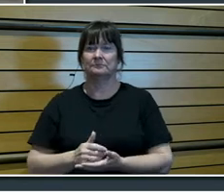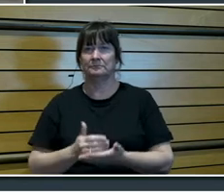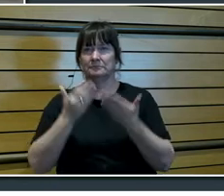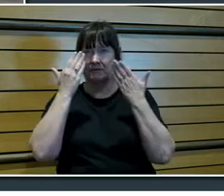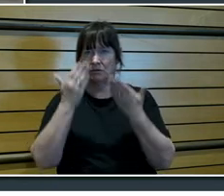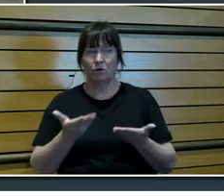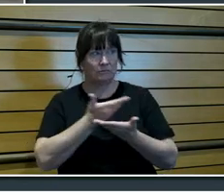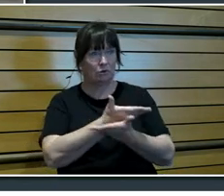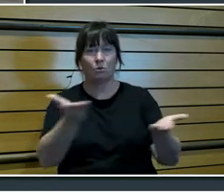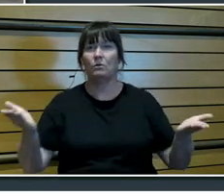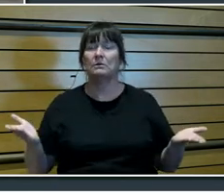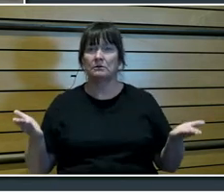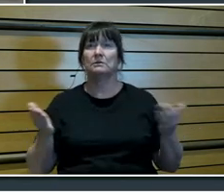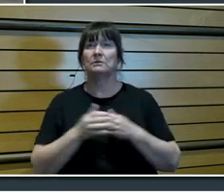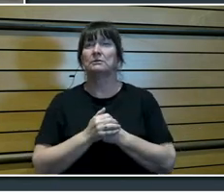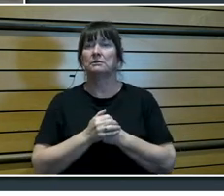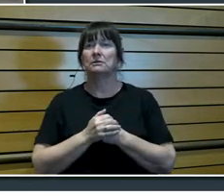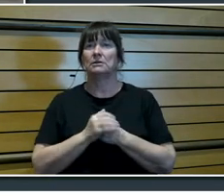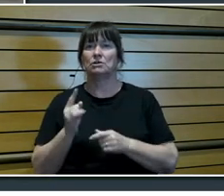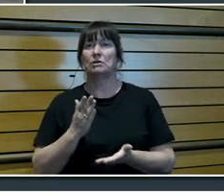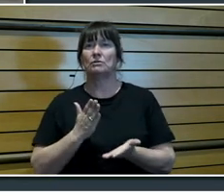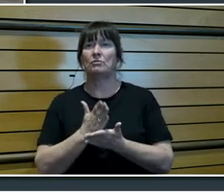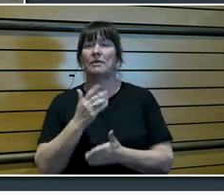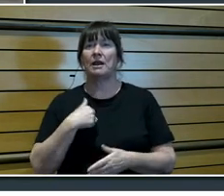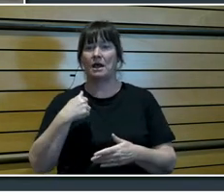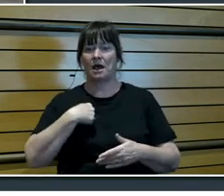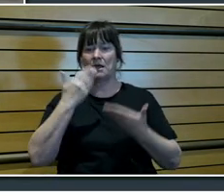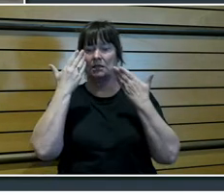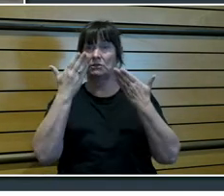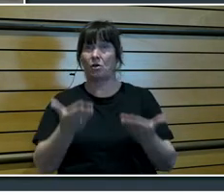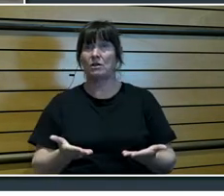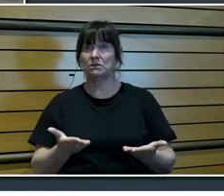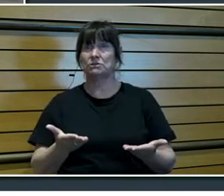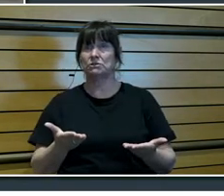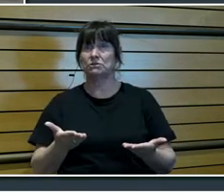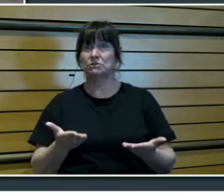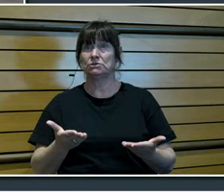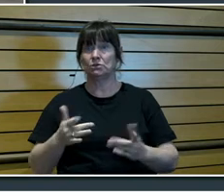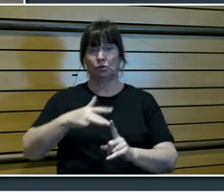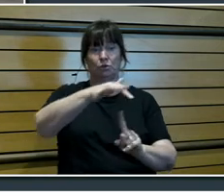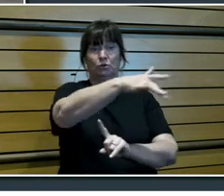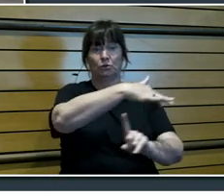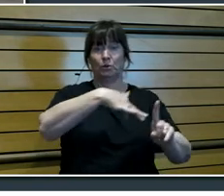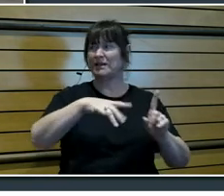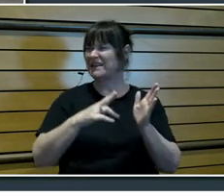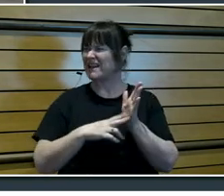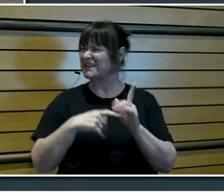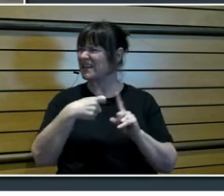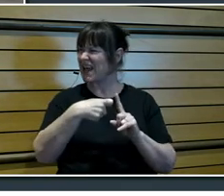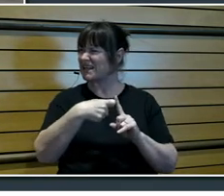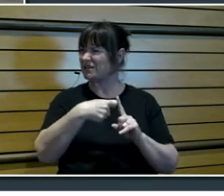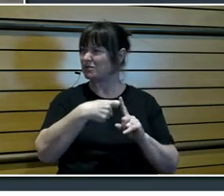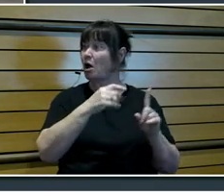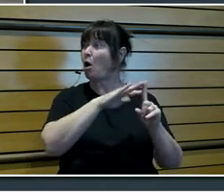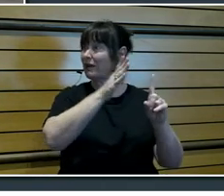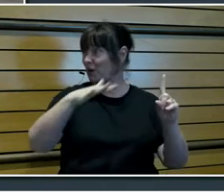Acknowledgements to all, but it's only right that I acknowledge the tribe of Ngāti Kahunganu and the